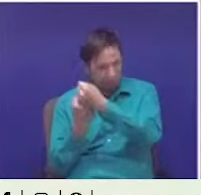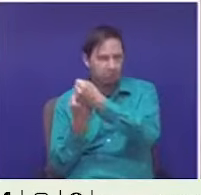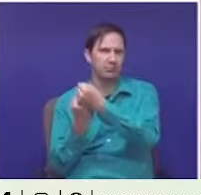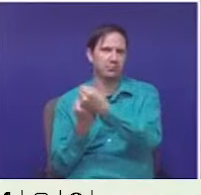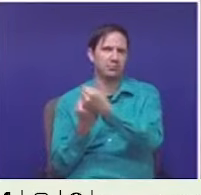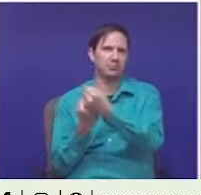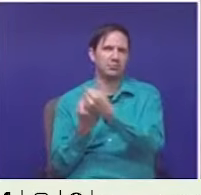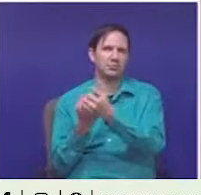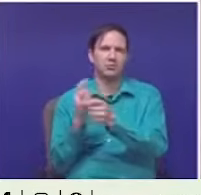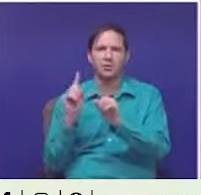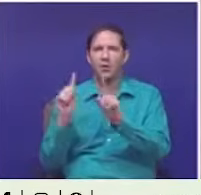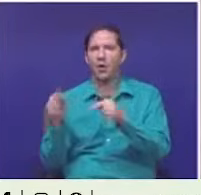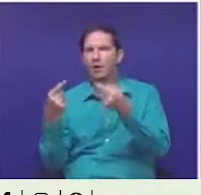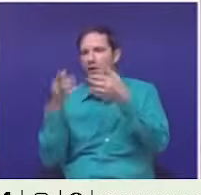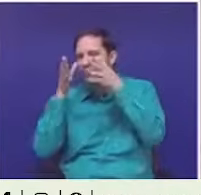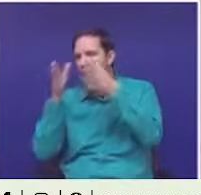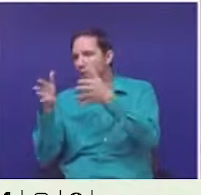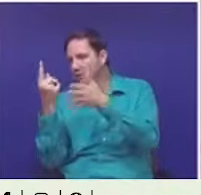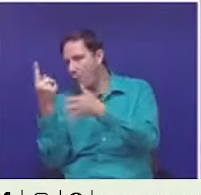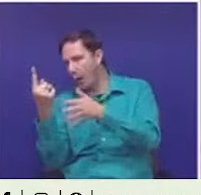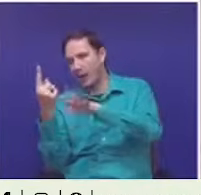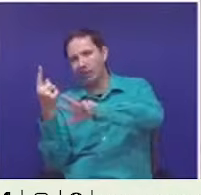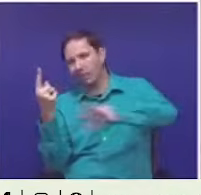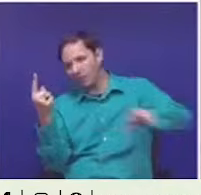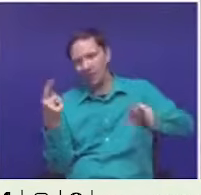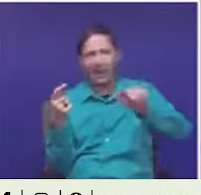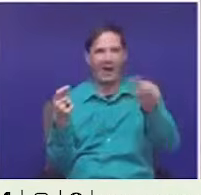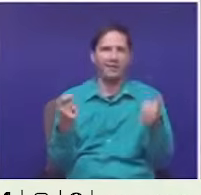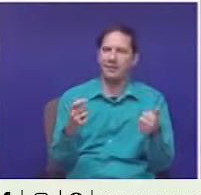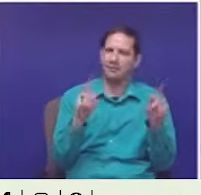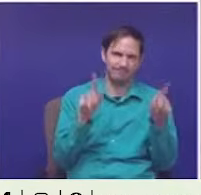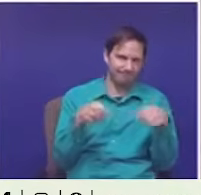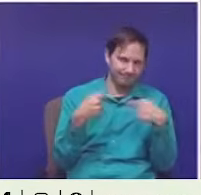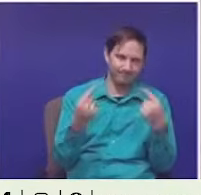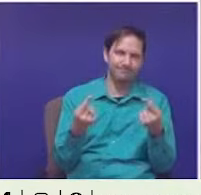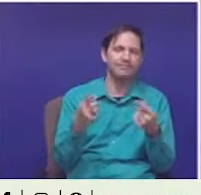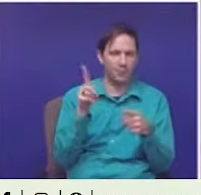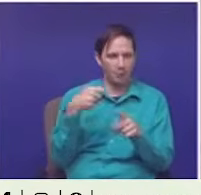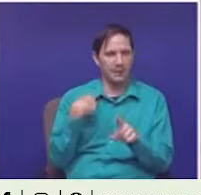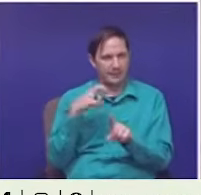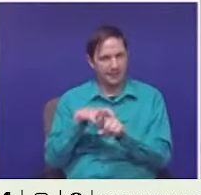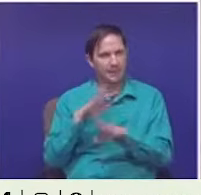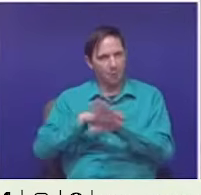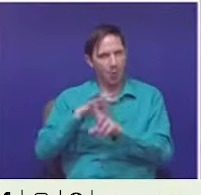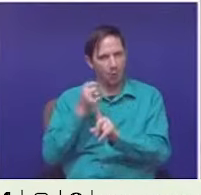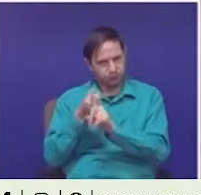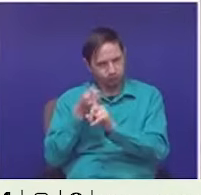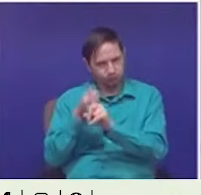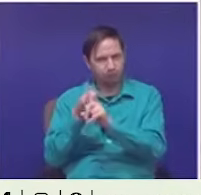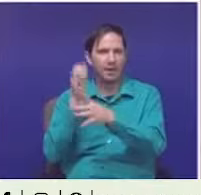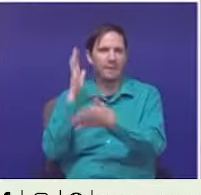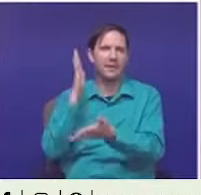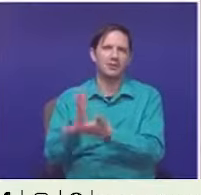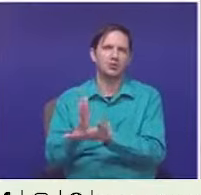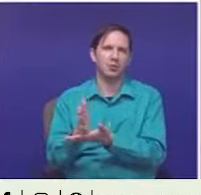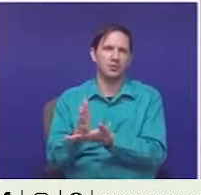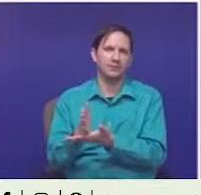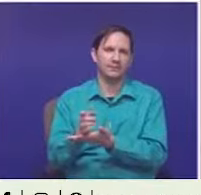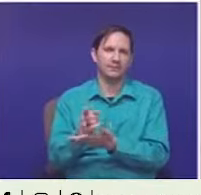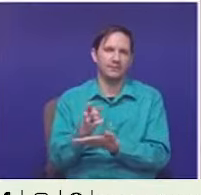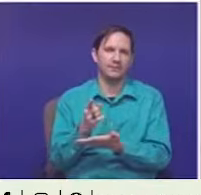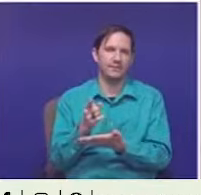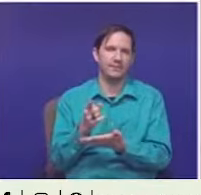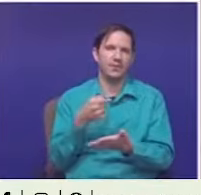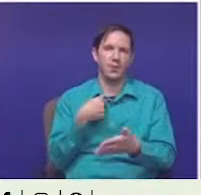of prioritizing the one over the other. And so that's something that we need to push ourselves more on to make sure that we are not the